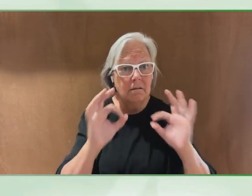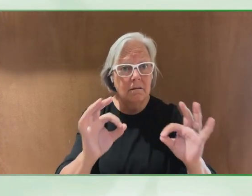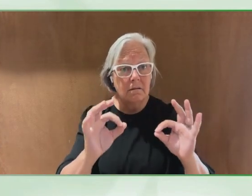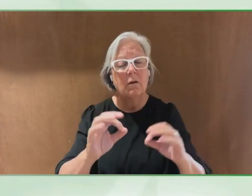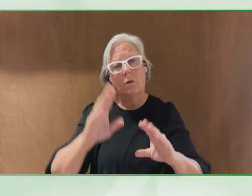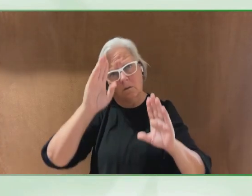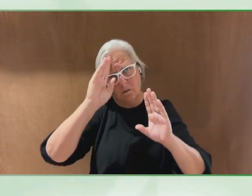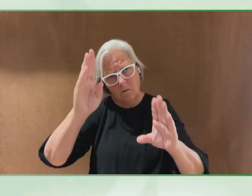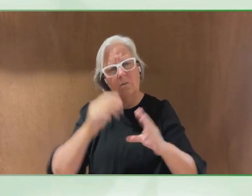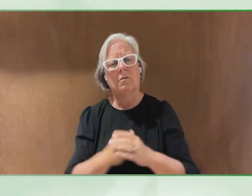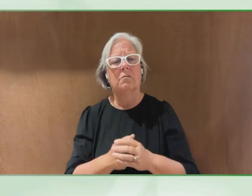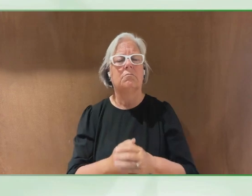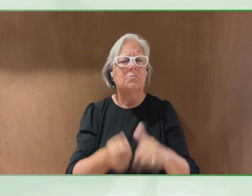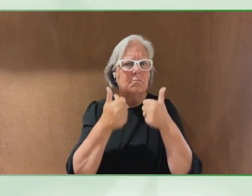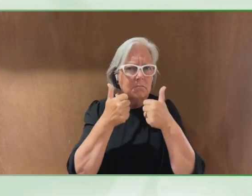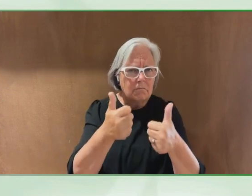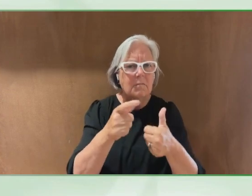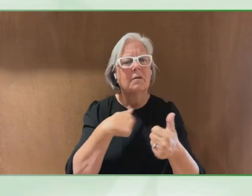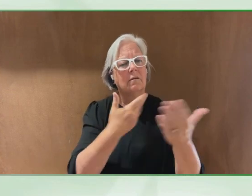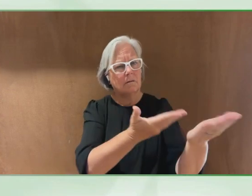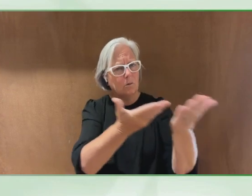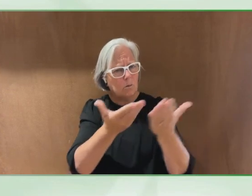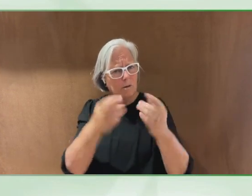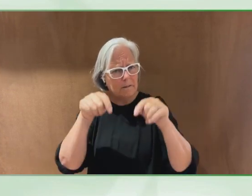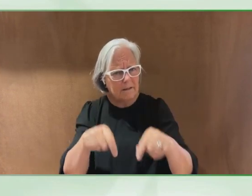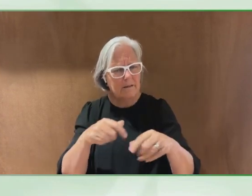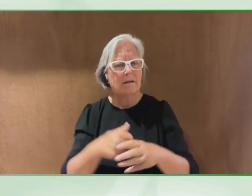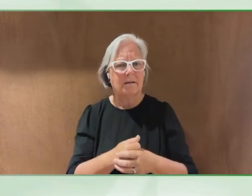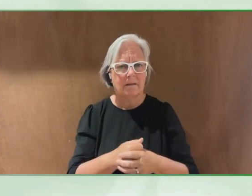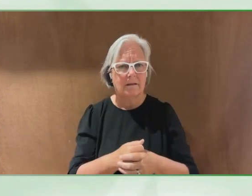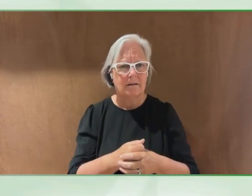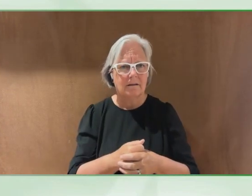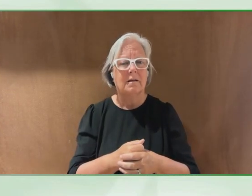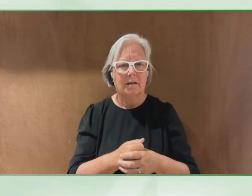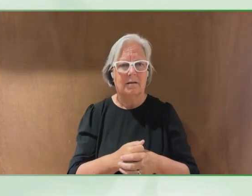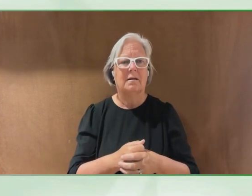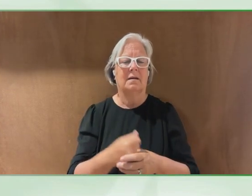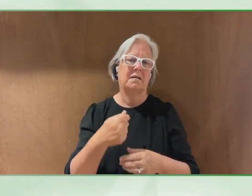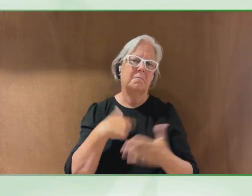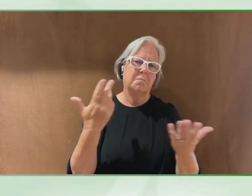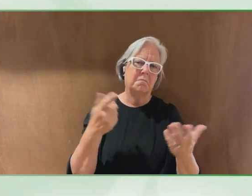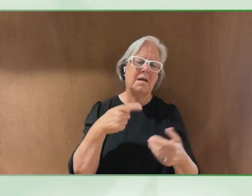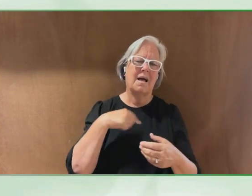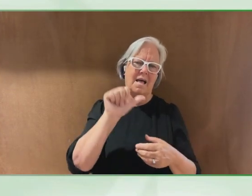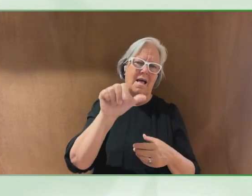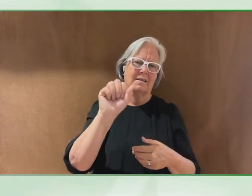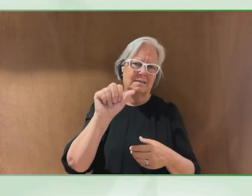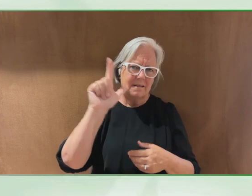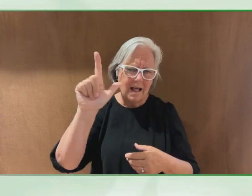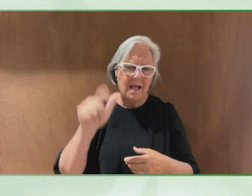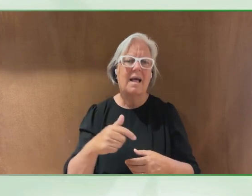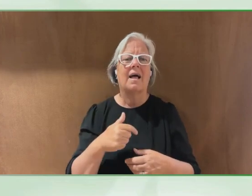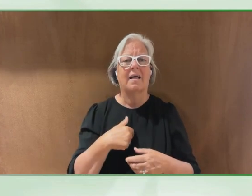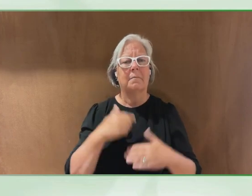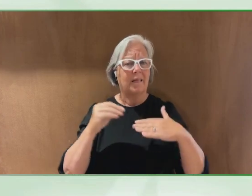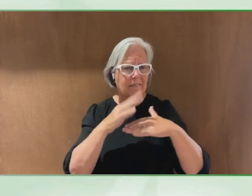Wonderful to be welcomed to this stage. Describe who I am and what I look like. I'm a deaf Indigenous woman with long brown hair. I'm on screen.